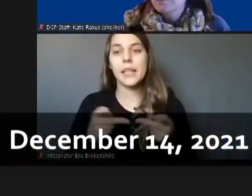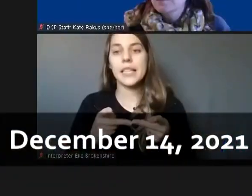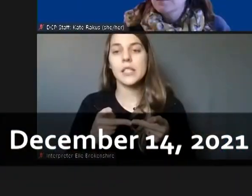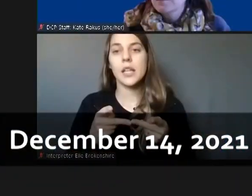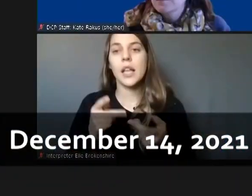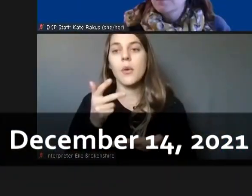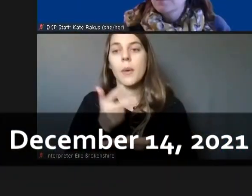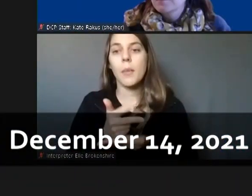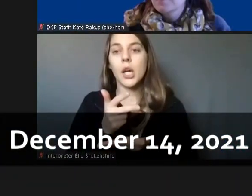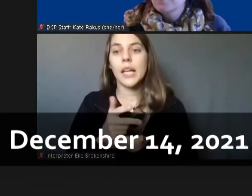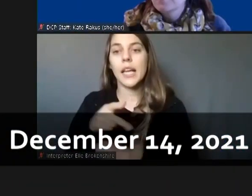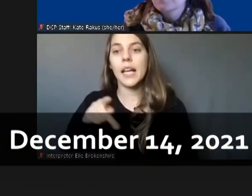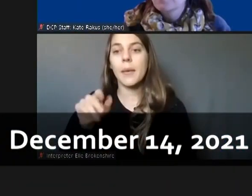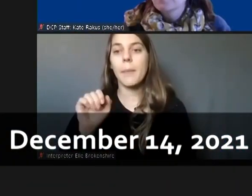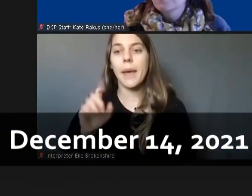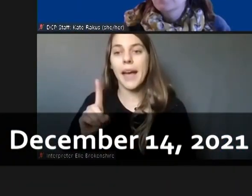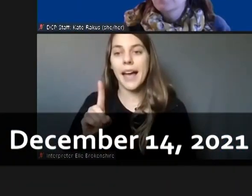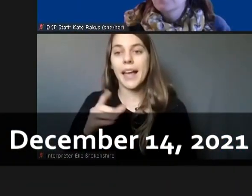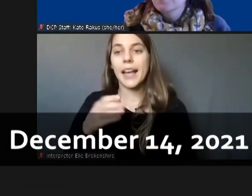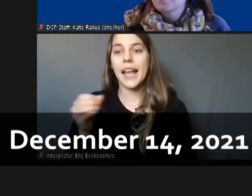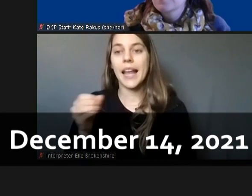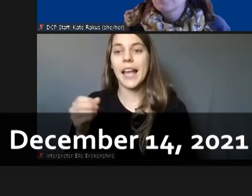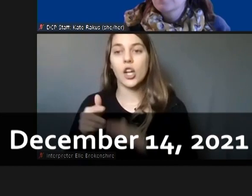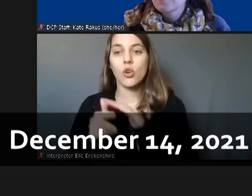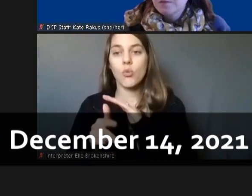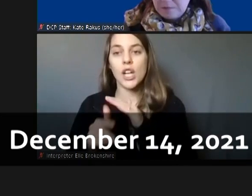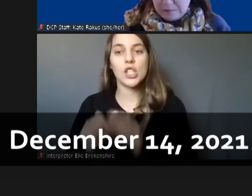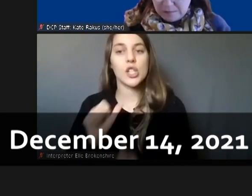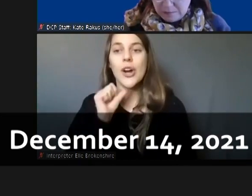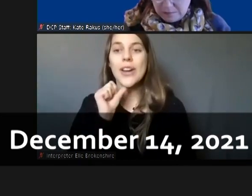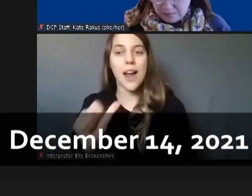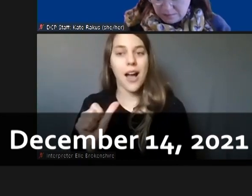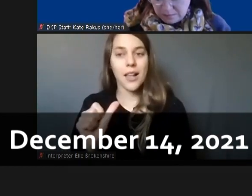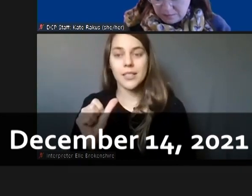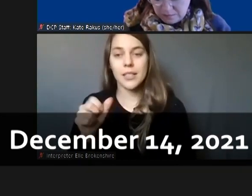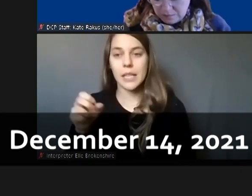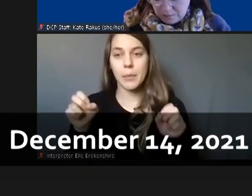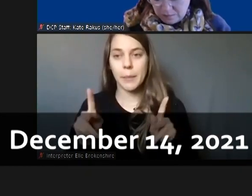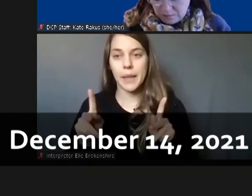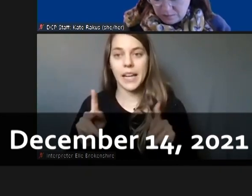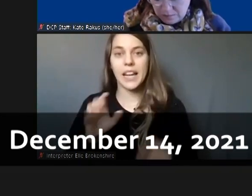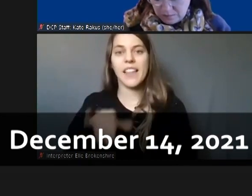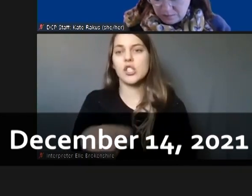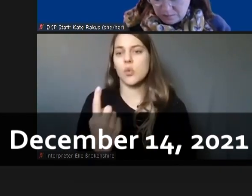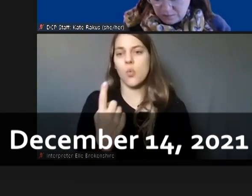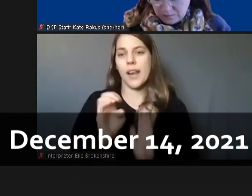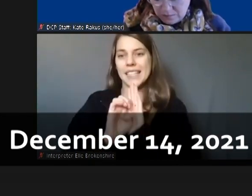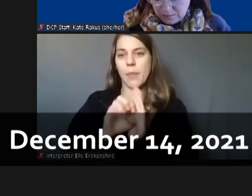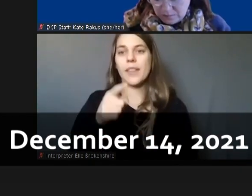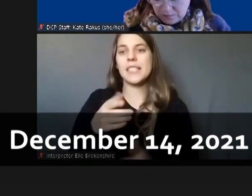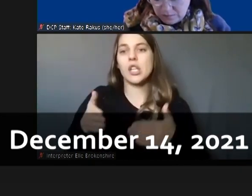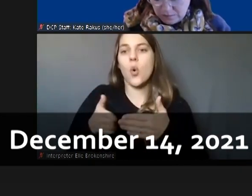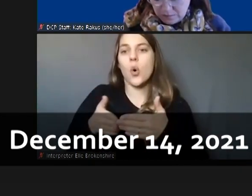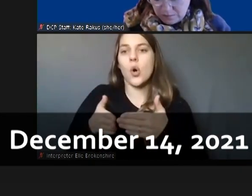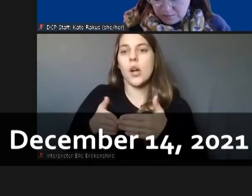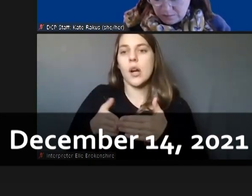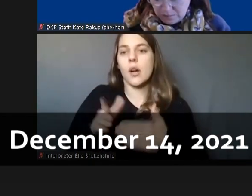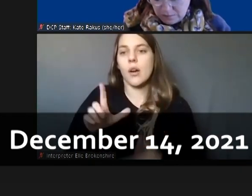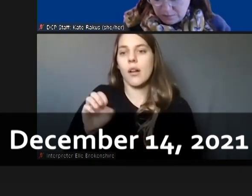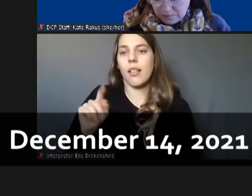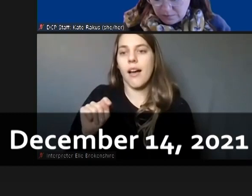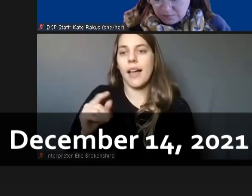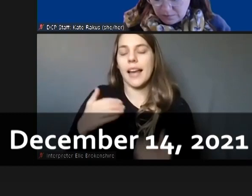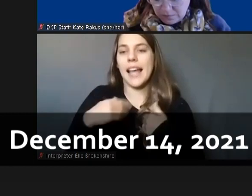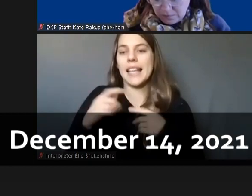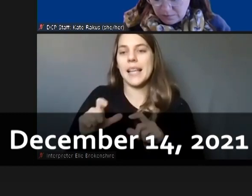parking pads and garages aren't permitted. And this is just one example. So this is a corner lot that has a larger